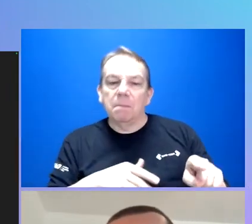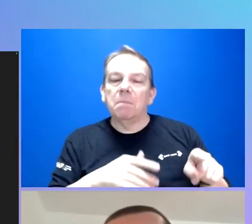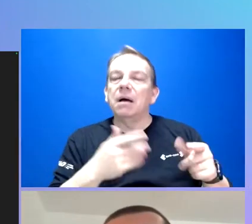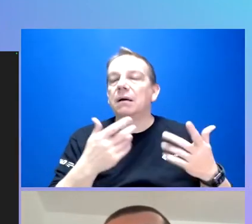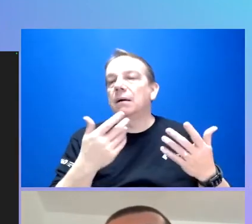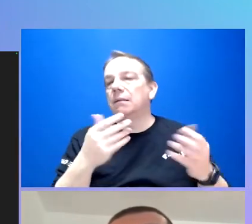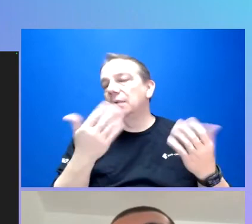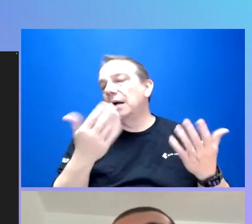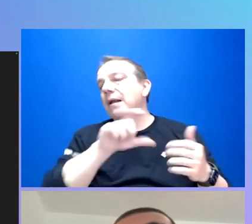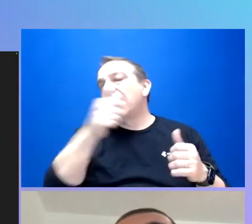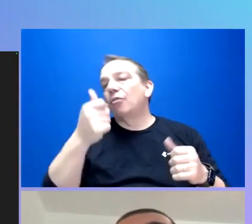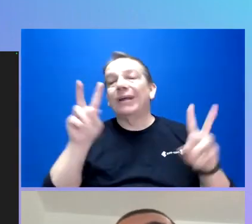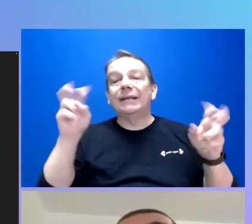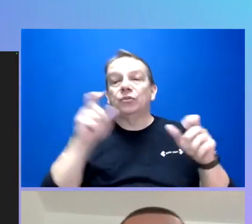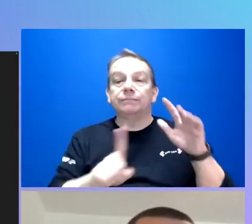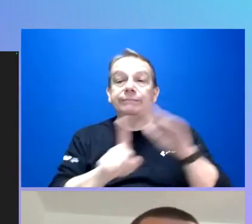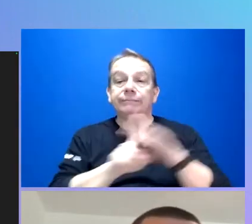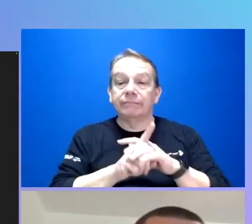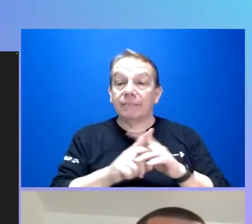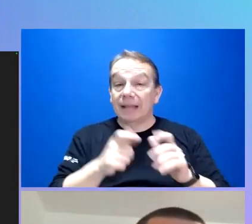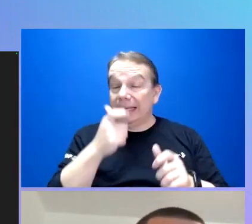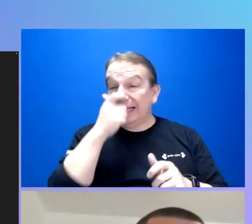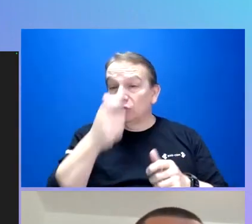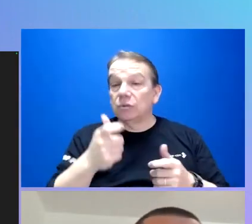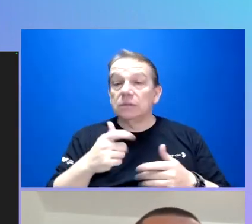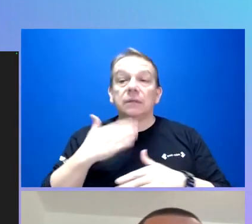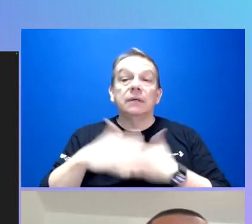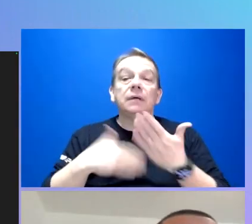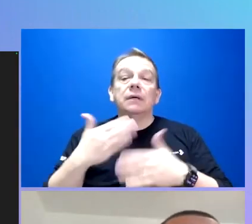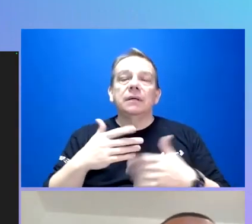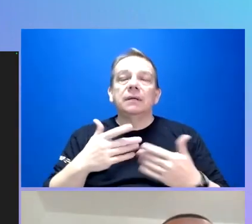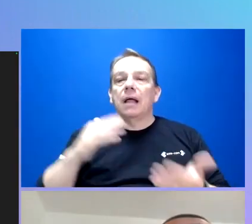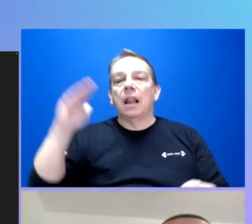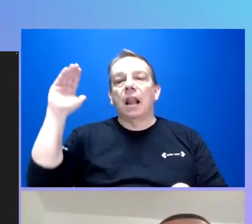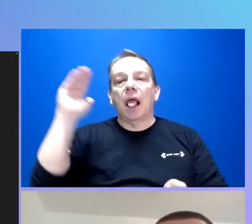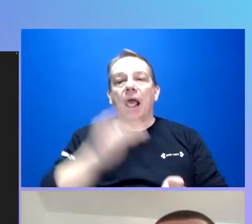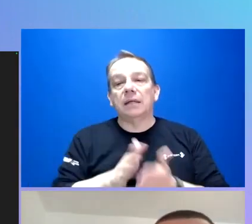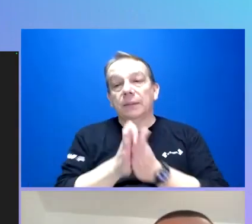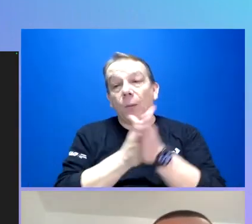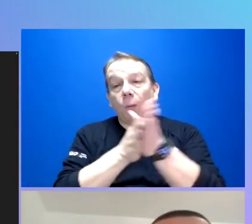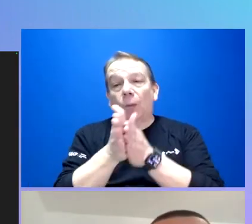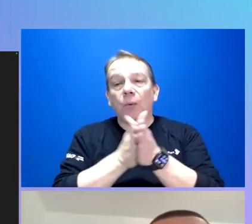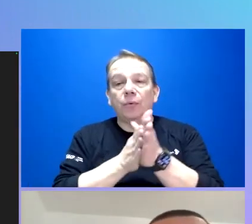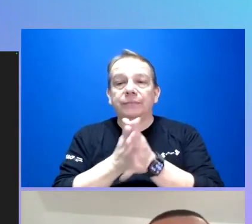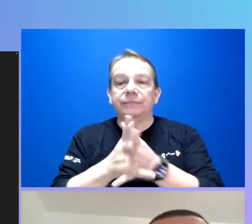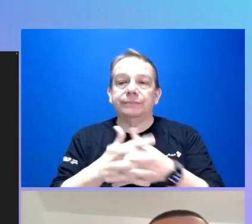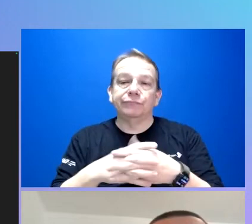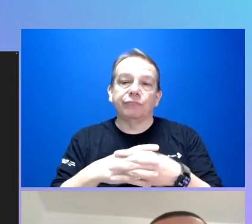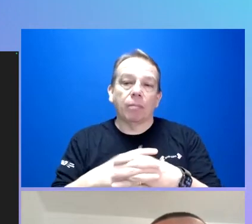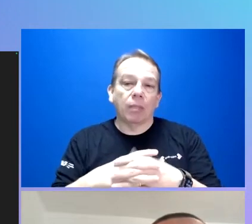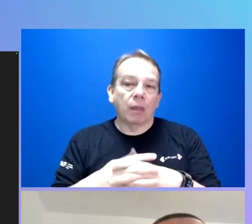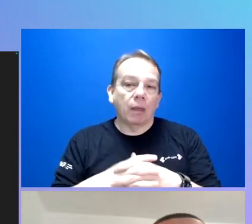another variable, this interest diminishes. It's still corporate stock photography after all.